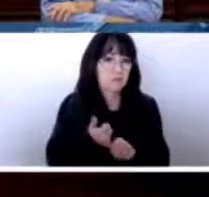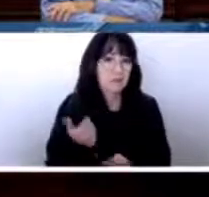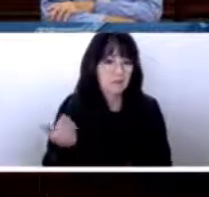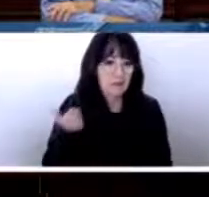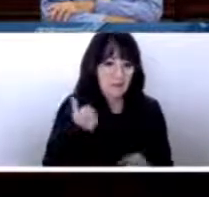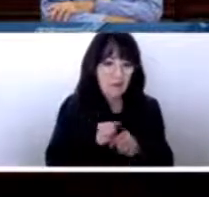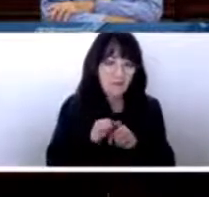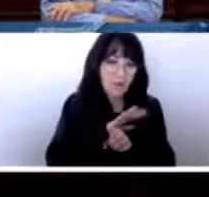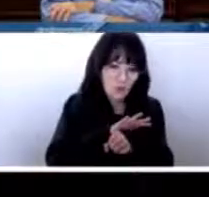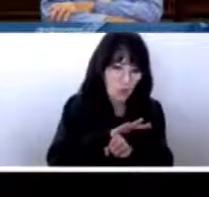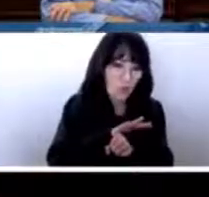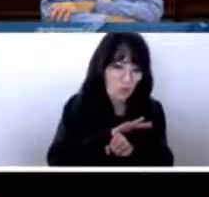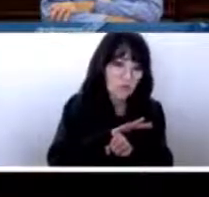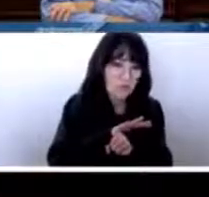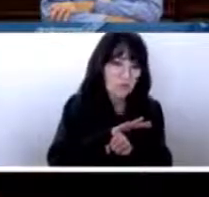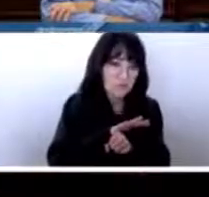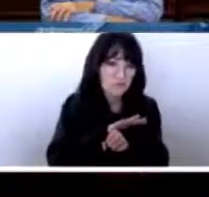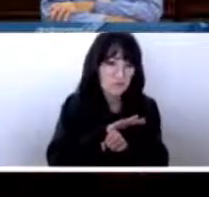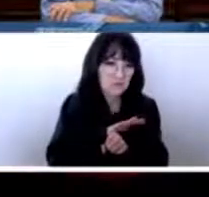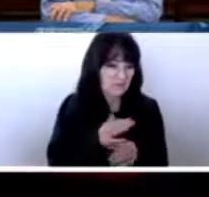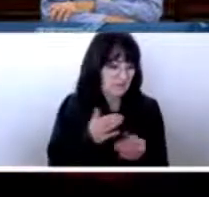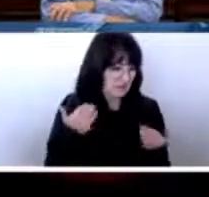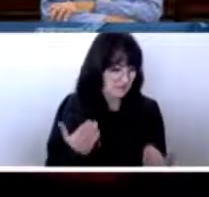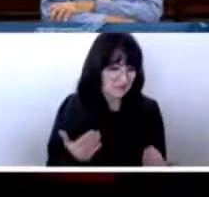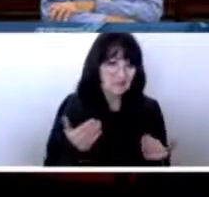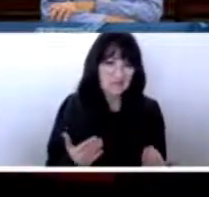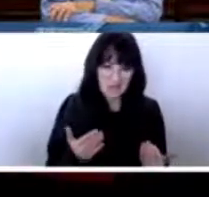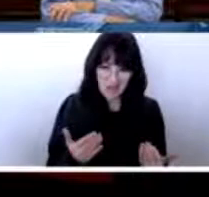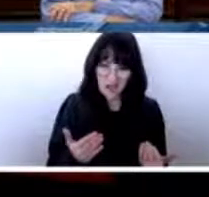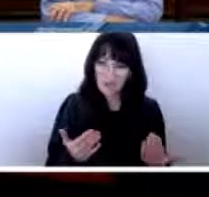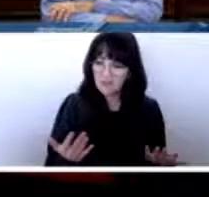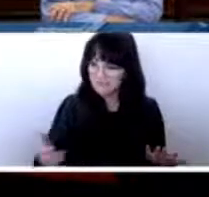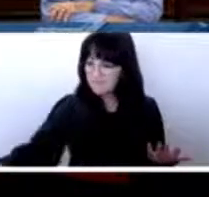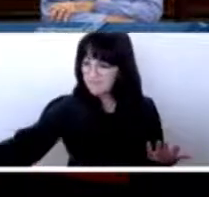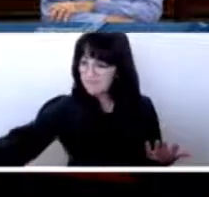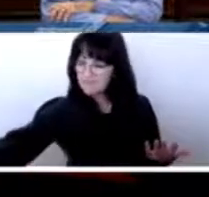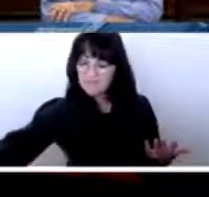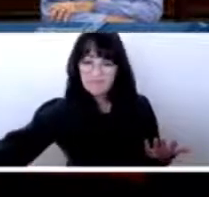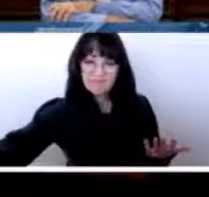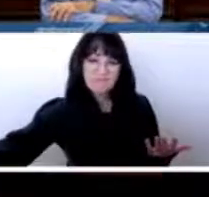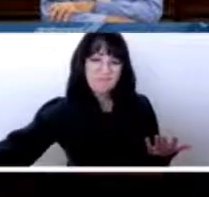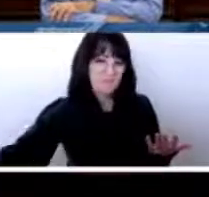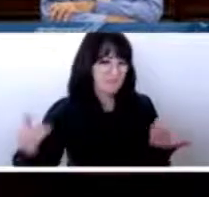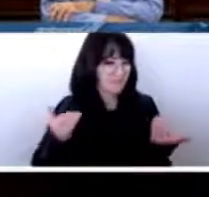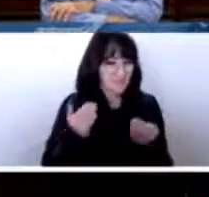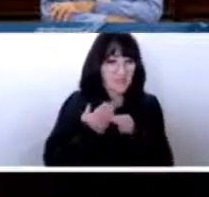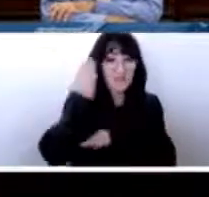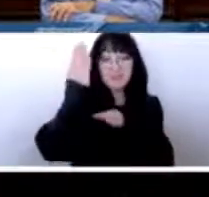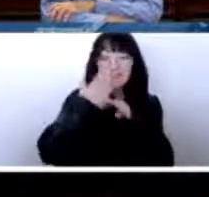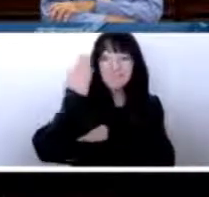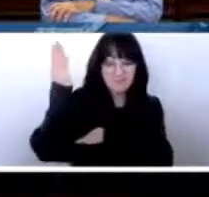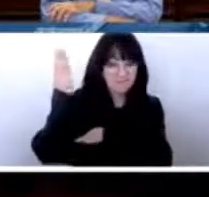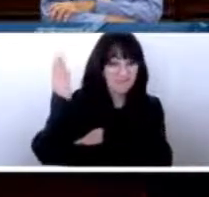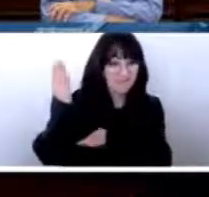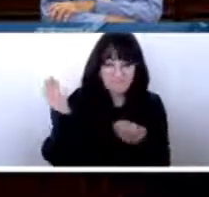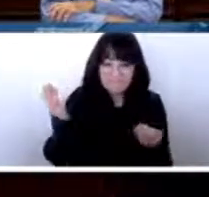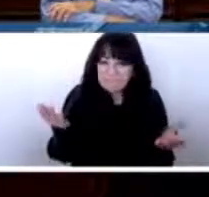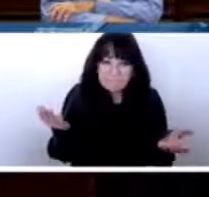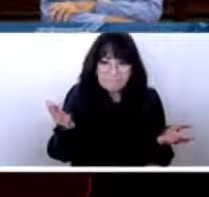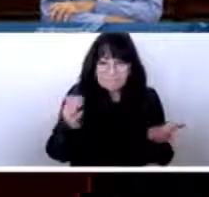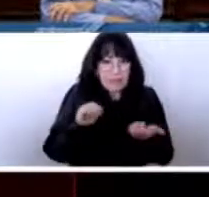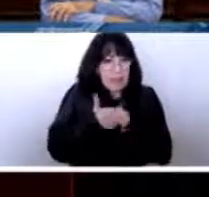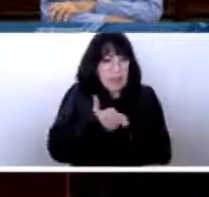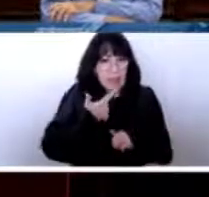is above where it's been at any other time. And so, and we can't, there's nothing we can do to control